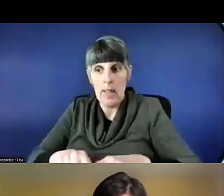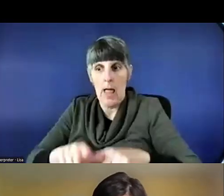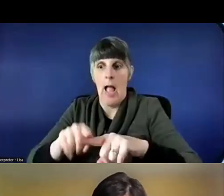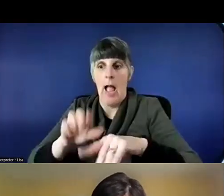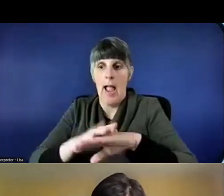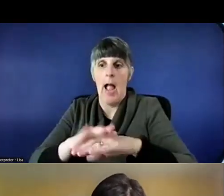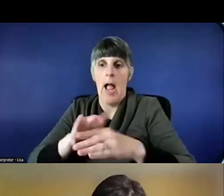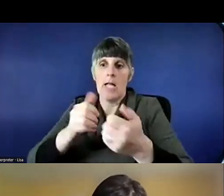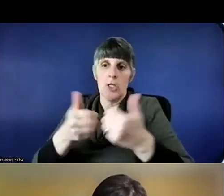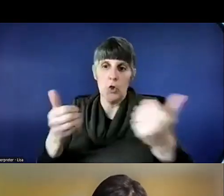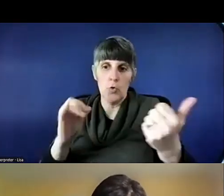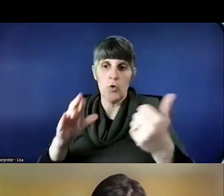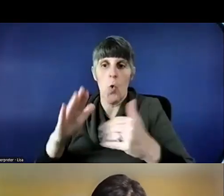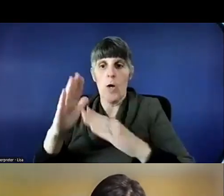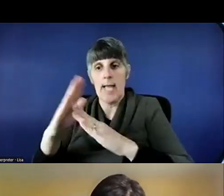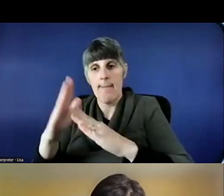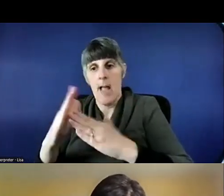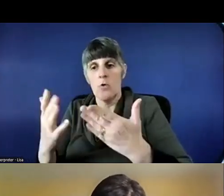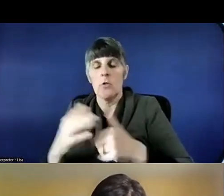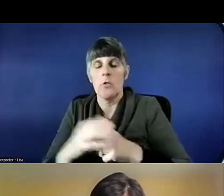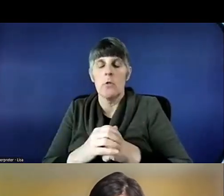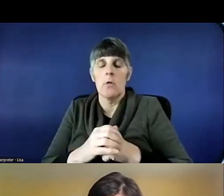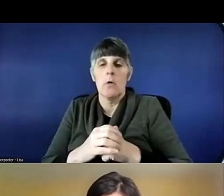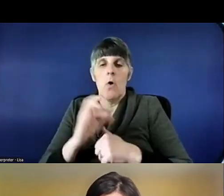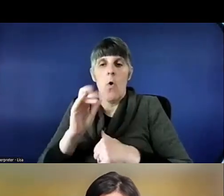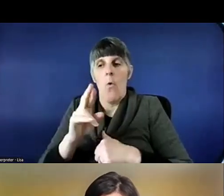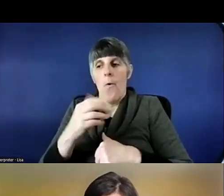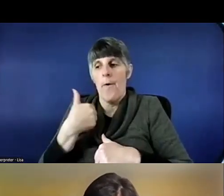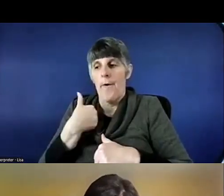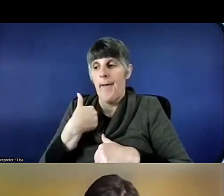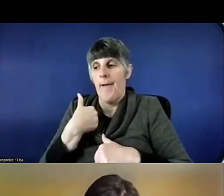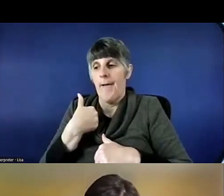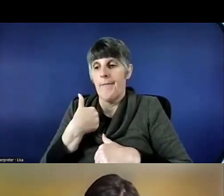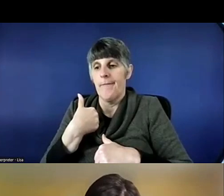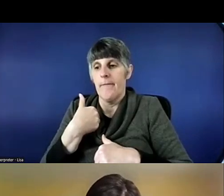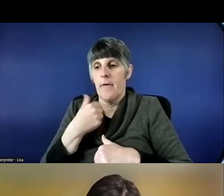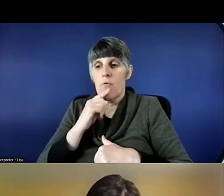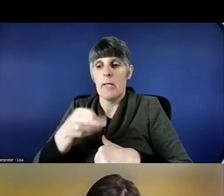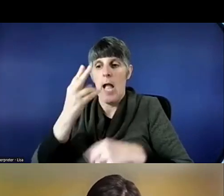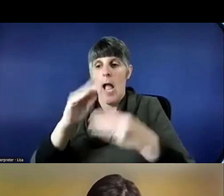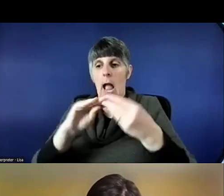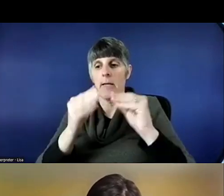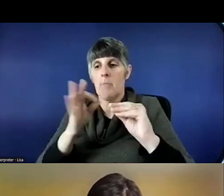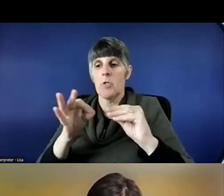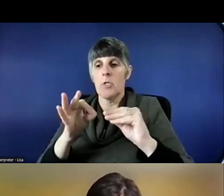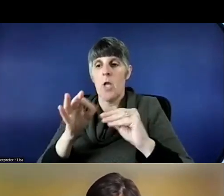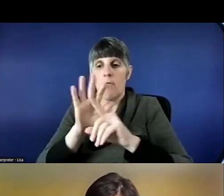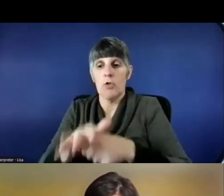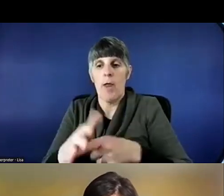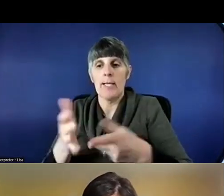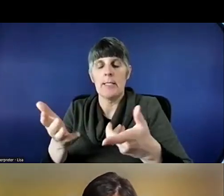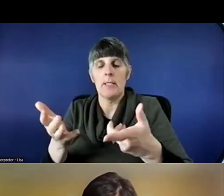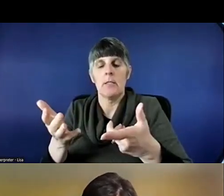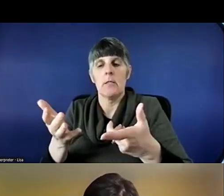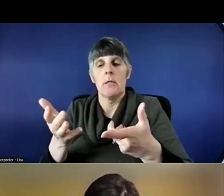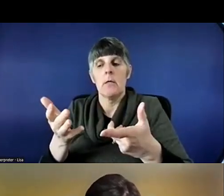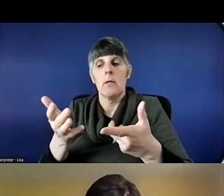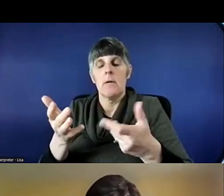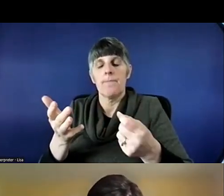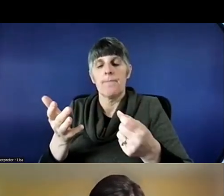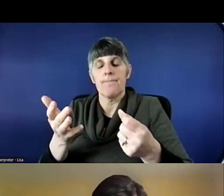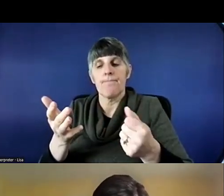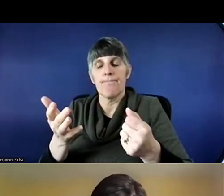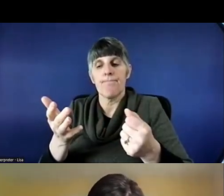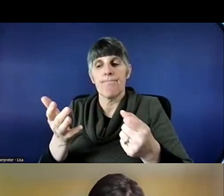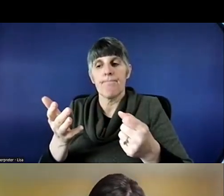of seclusion or timeout, or have really high numbers of restraints, is that